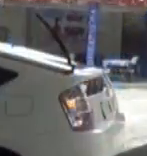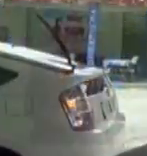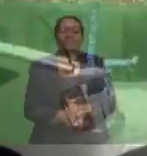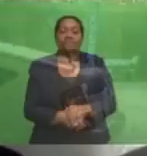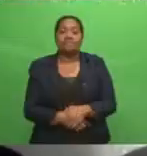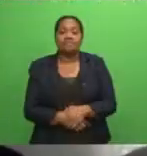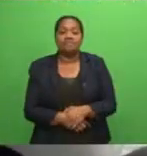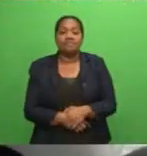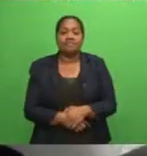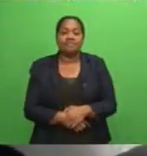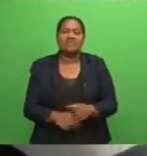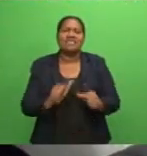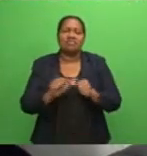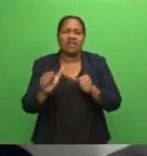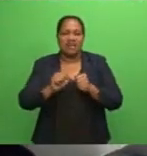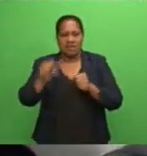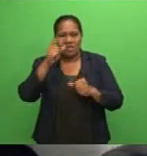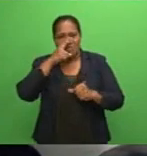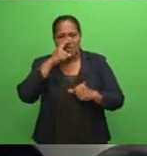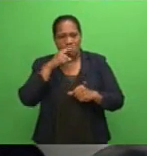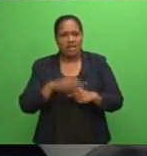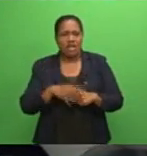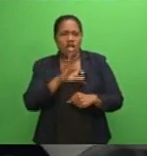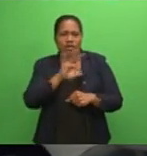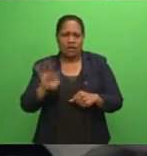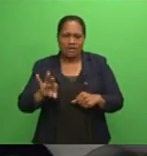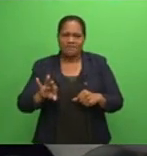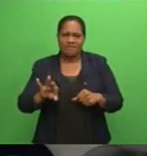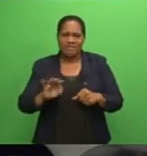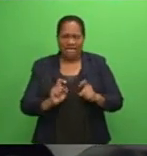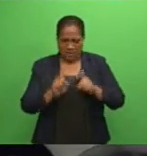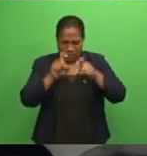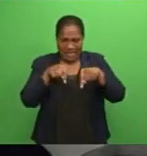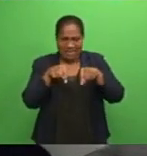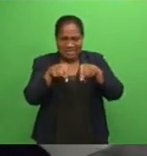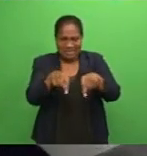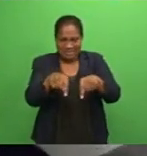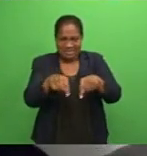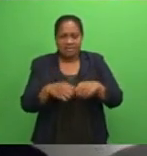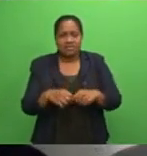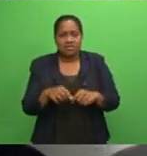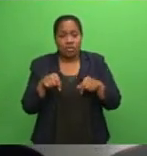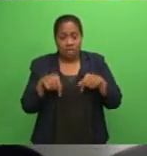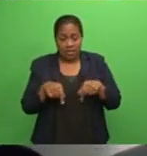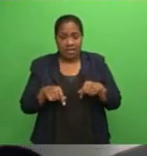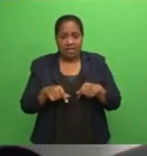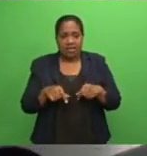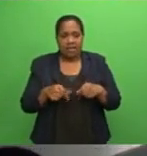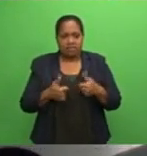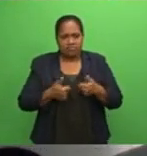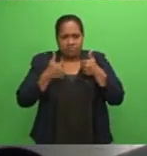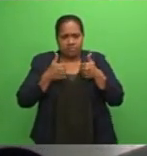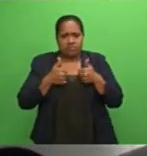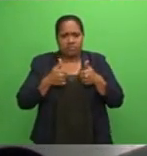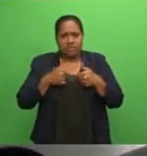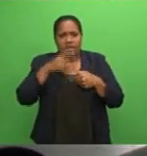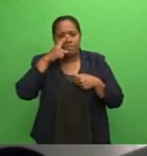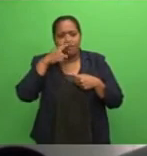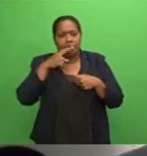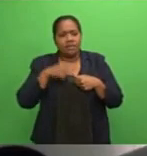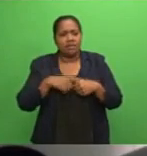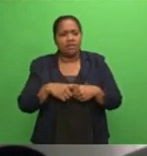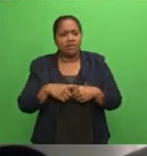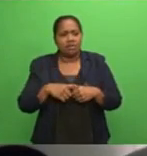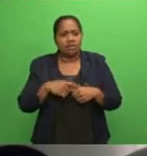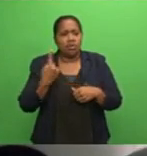It's better for the people not staying within that commentary booth, and disadvantage will be the people from the host will never come